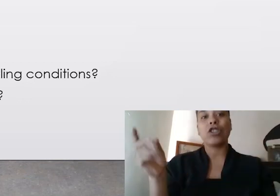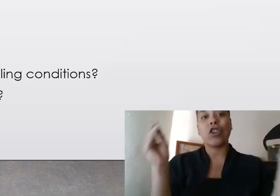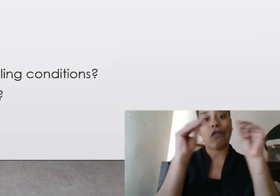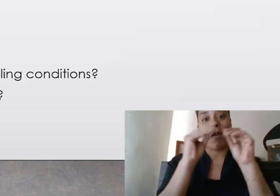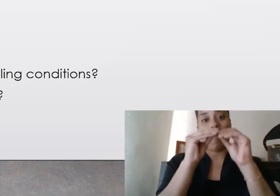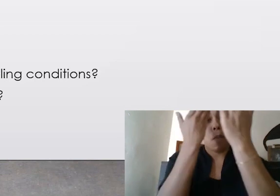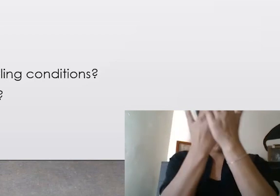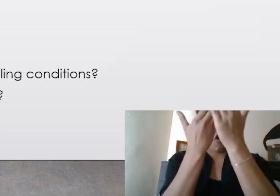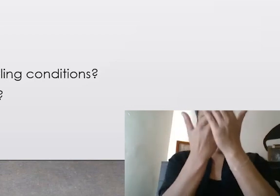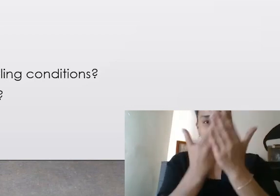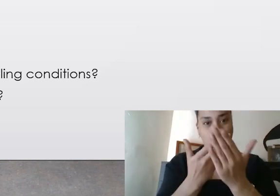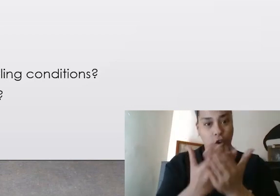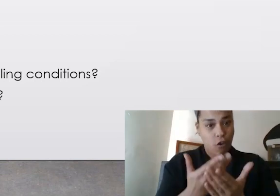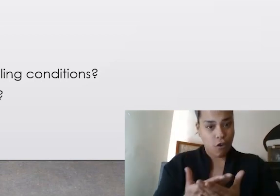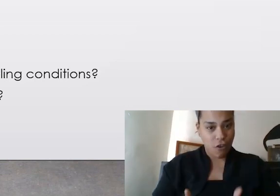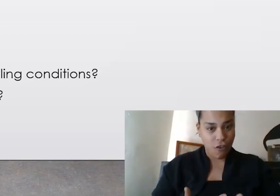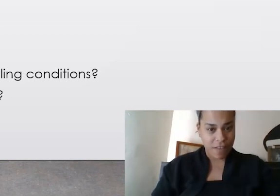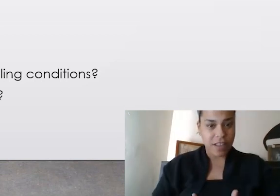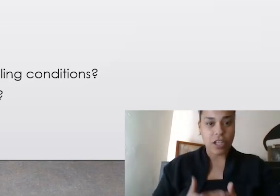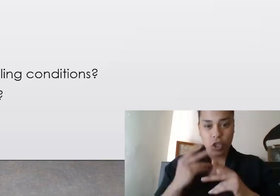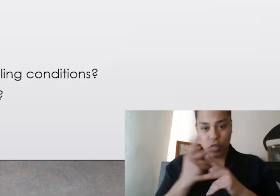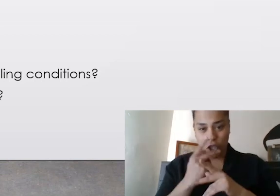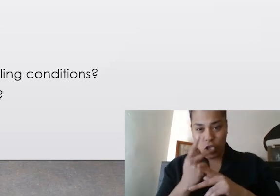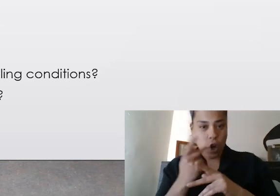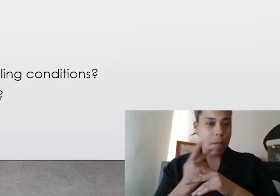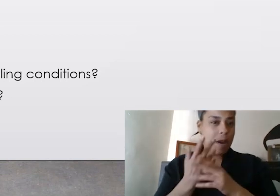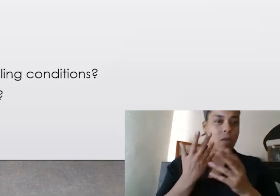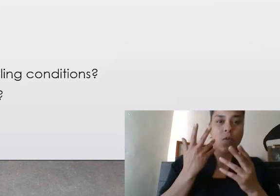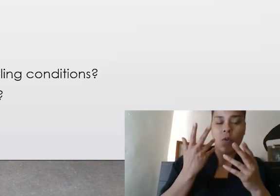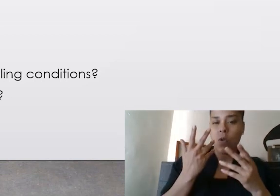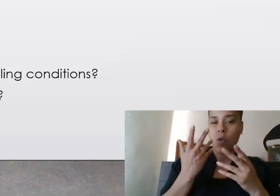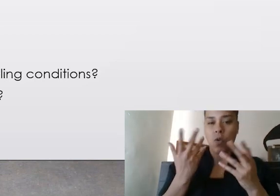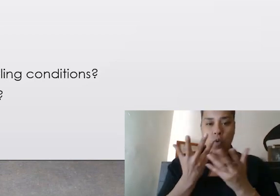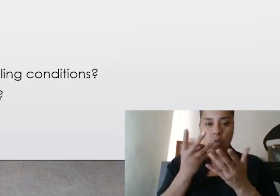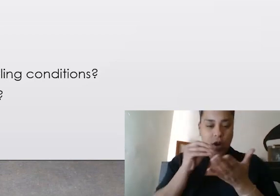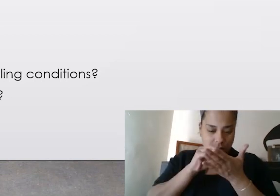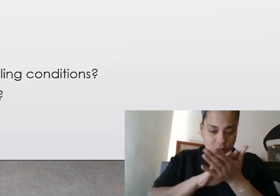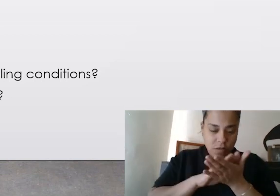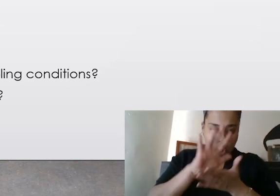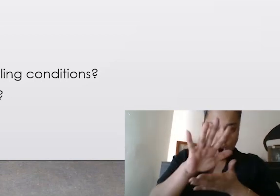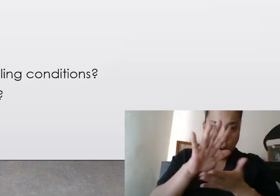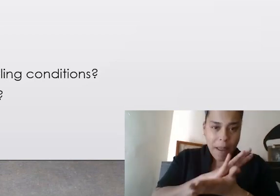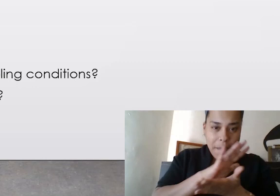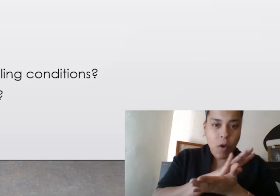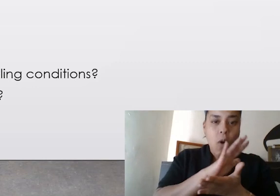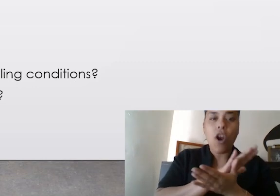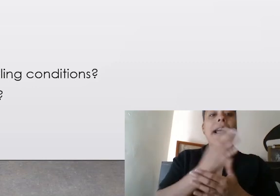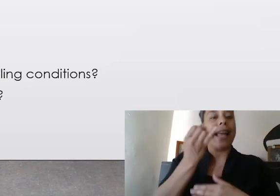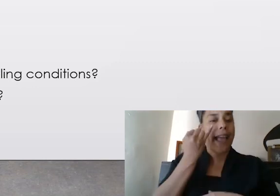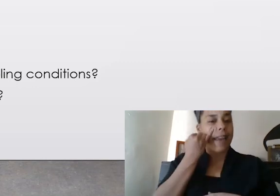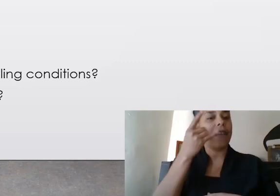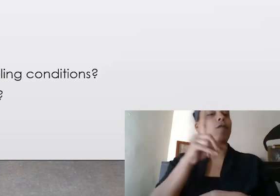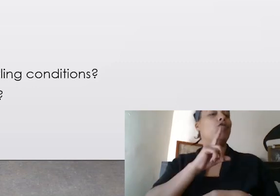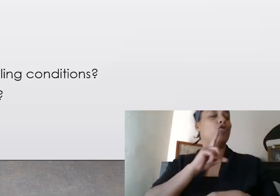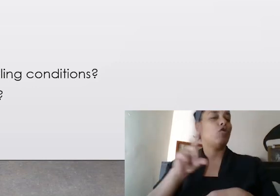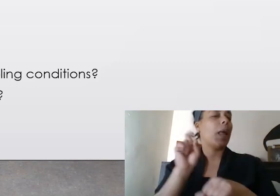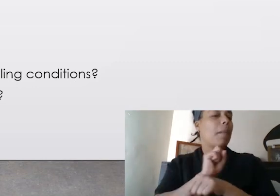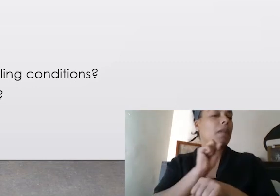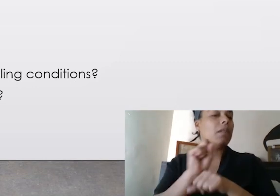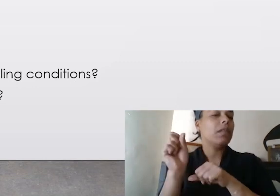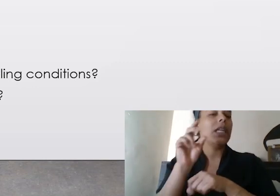determine what's on your paperwork and if it meets any of the definitions on